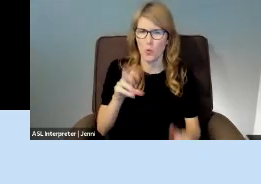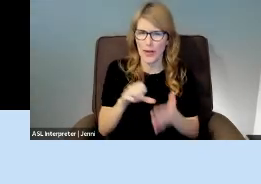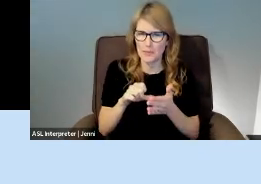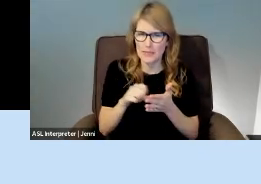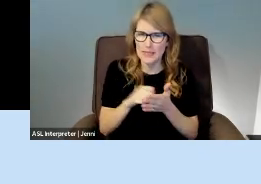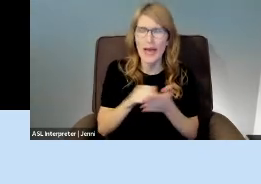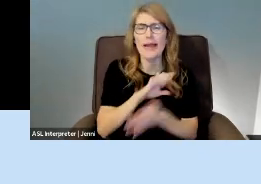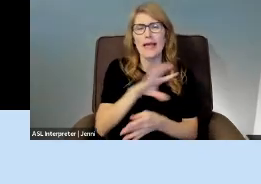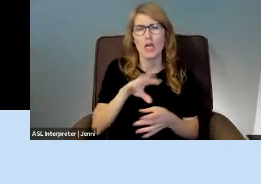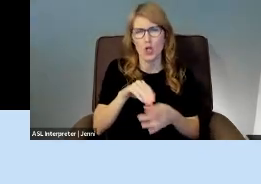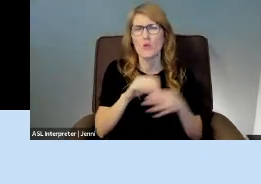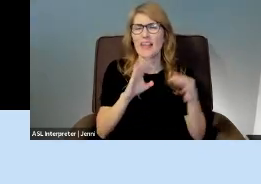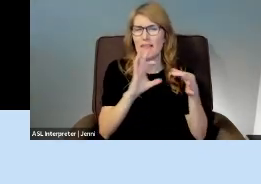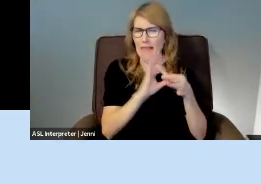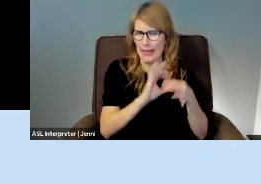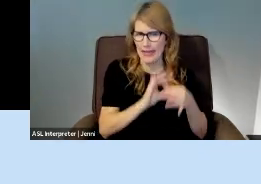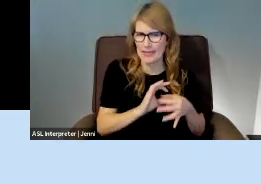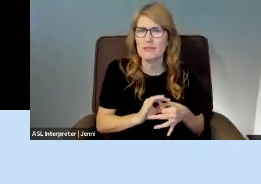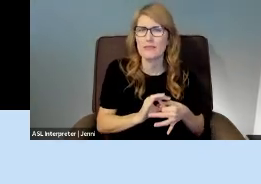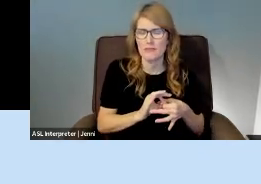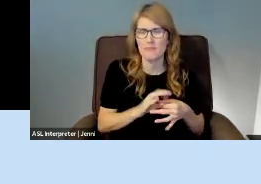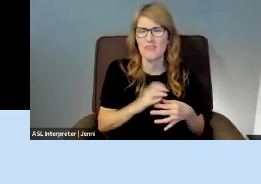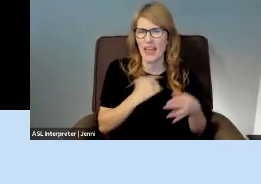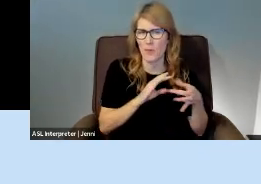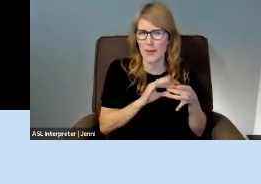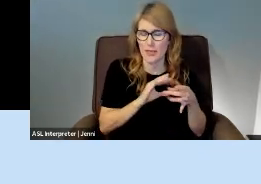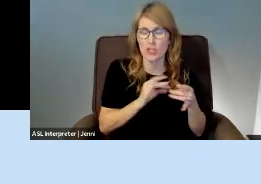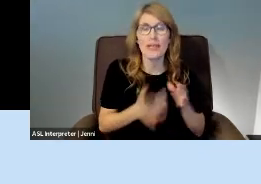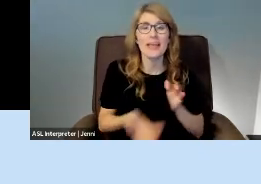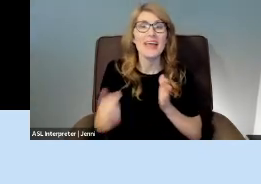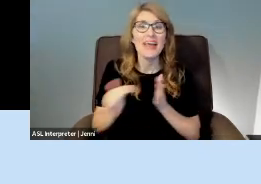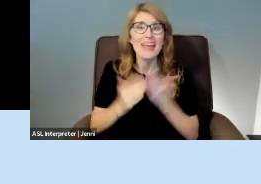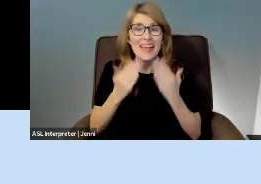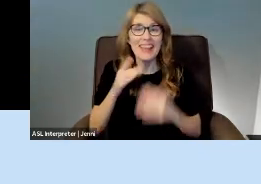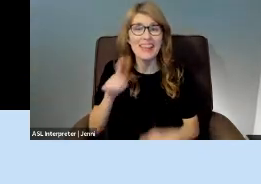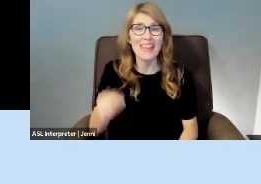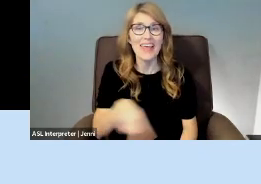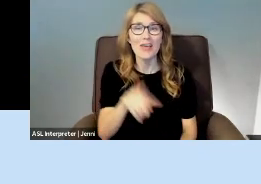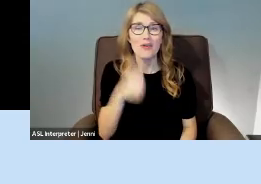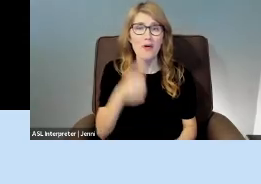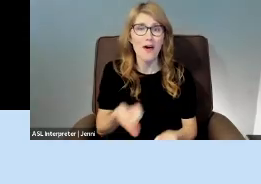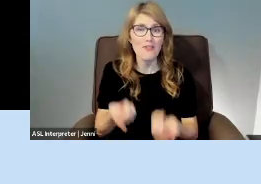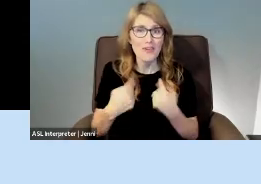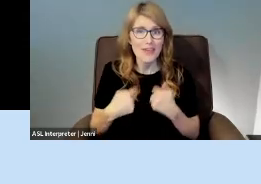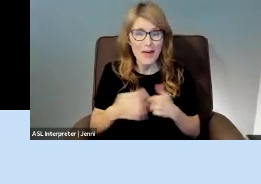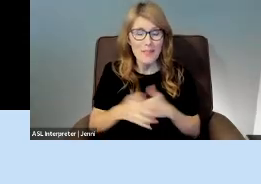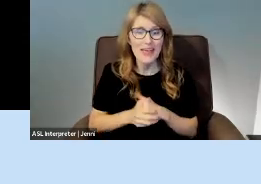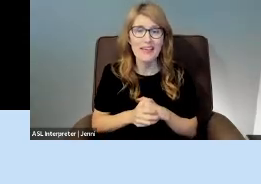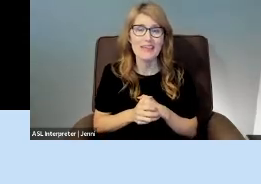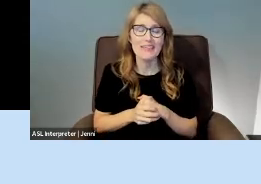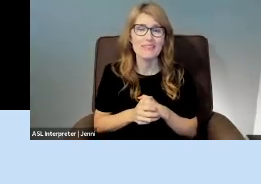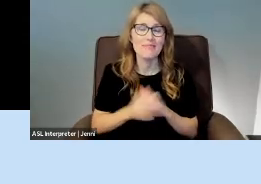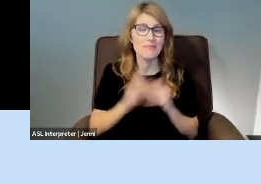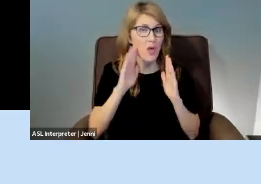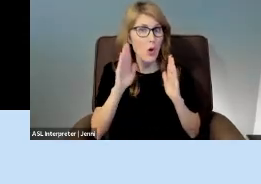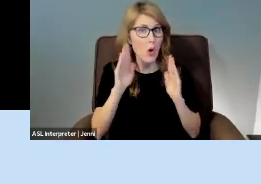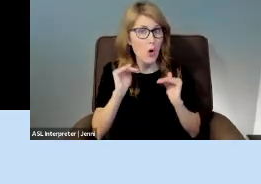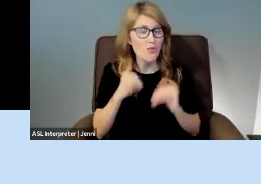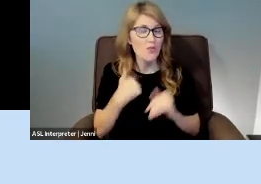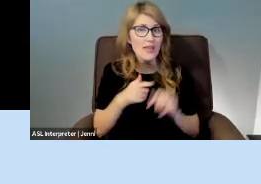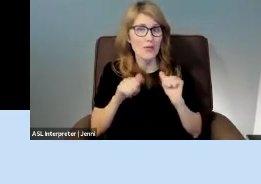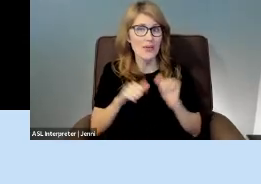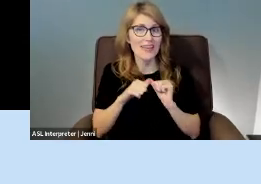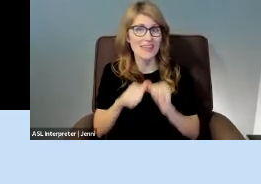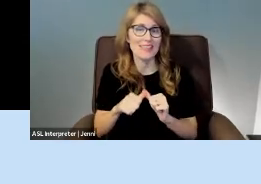that we referenced as well. And again, thank you for being here. If hopefully we can continue